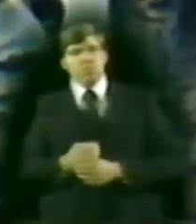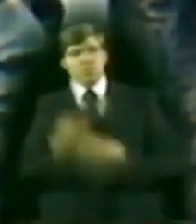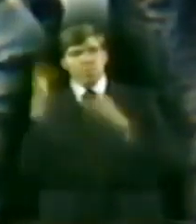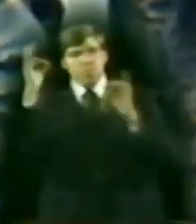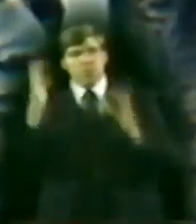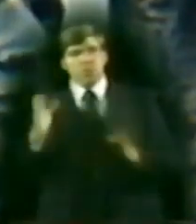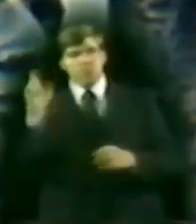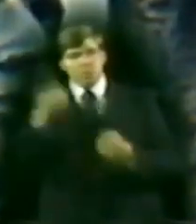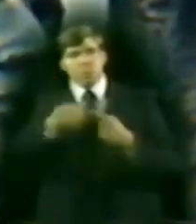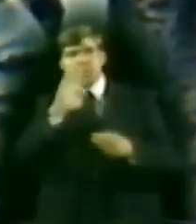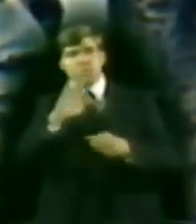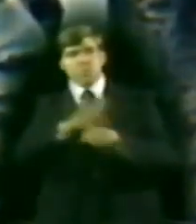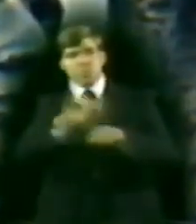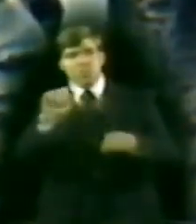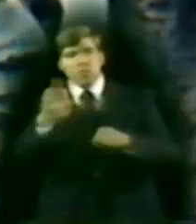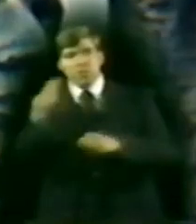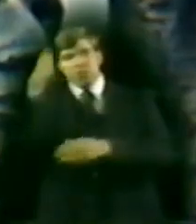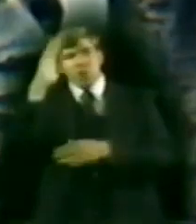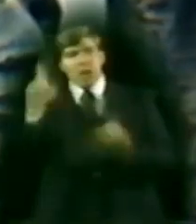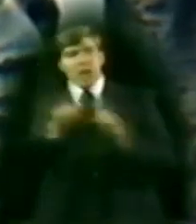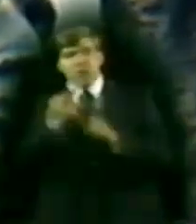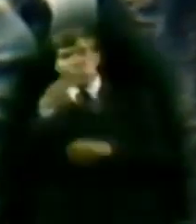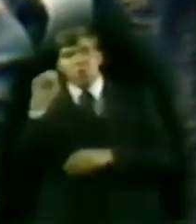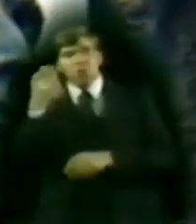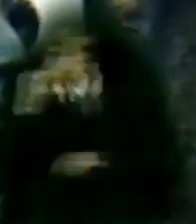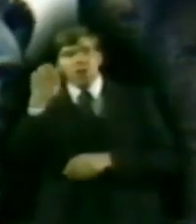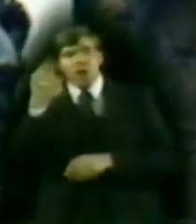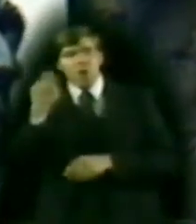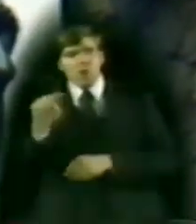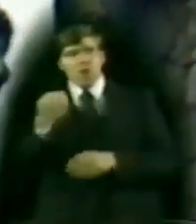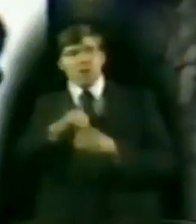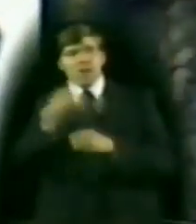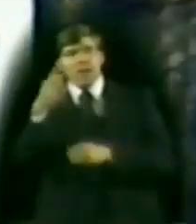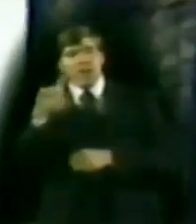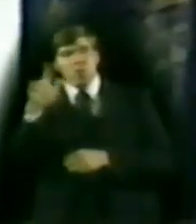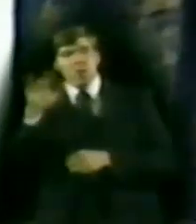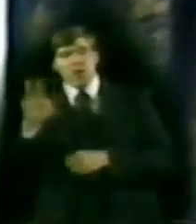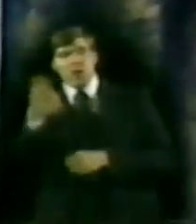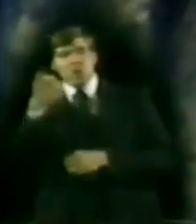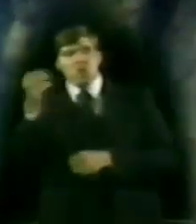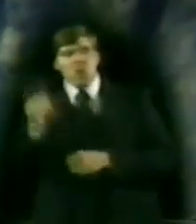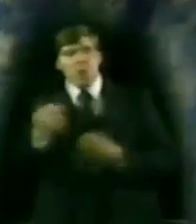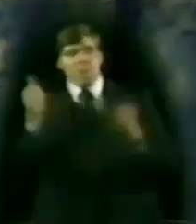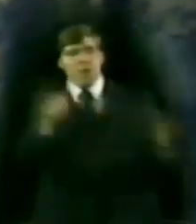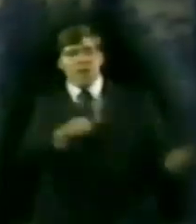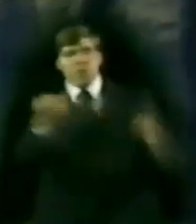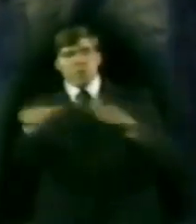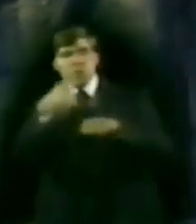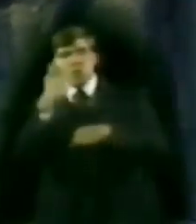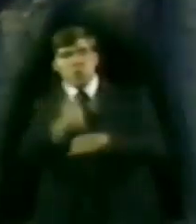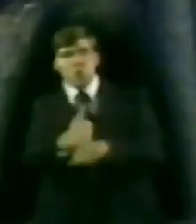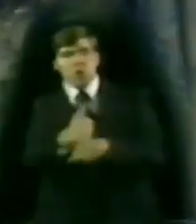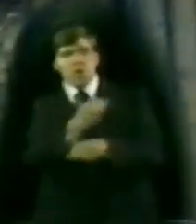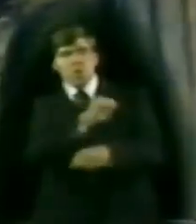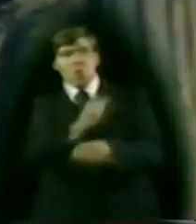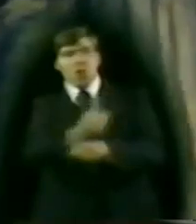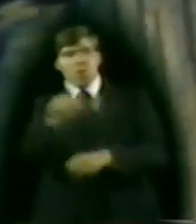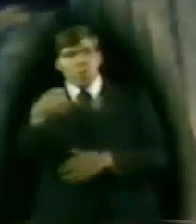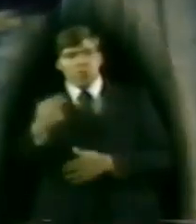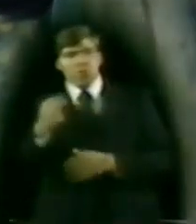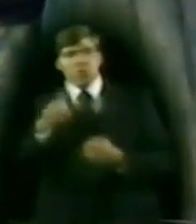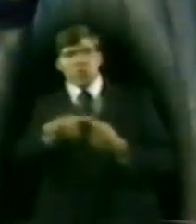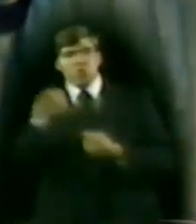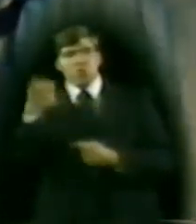Ministers must be called of God, as was Aaron. In 1829, John the Baptist restored the Aaronic priesthood to Joseph Smith and